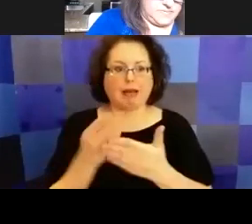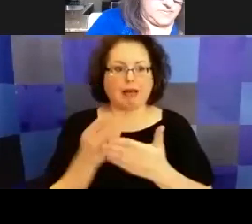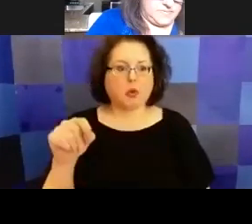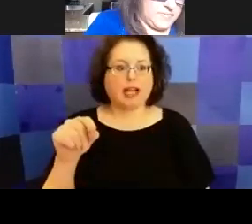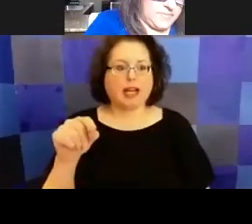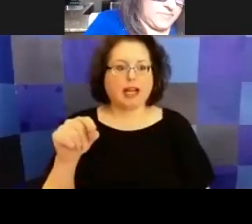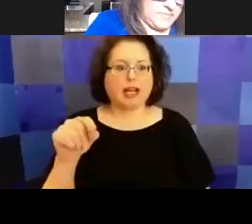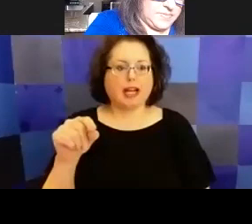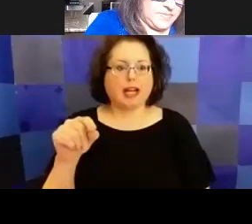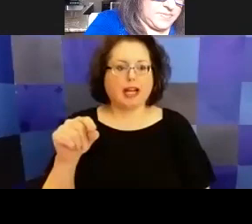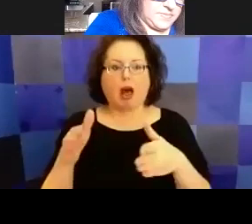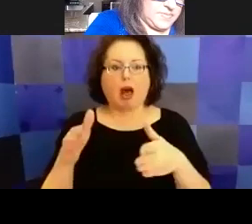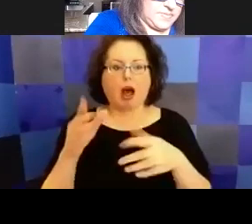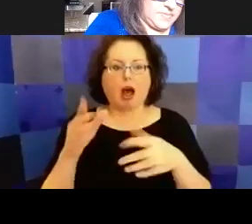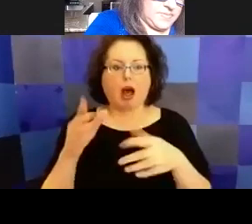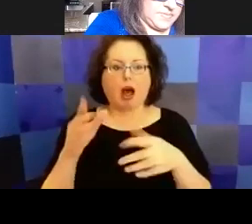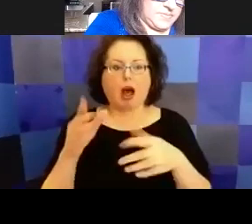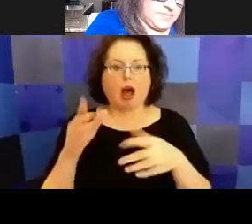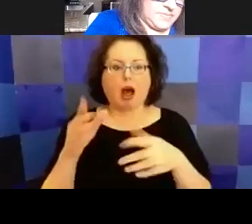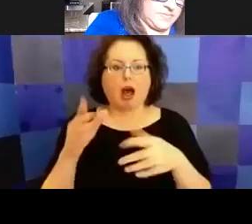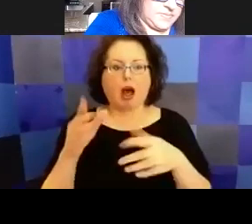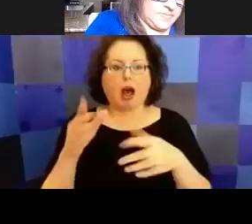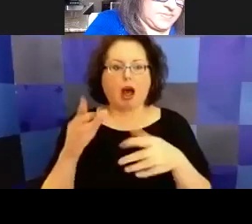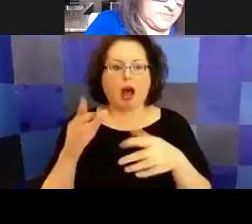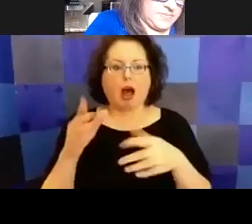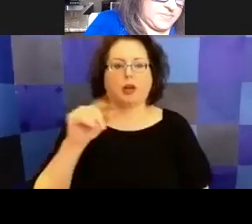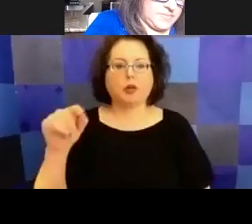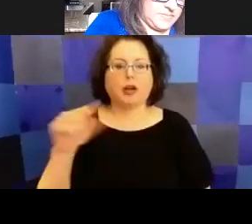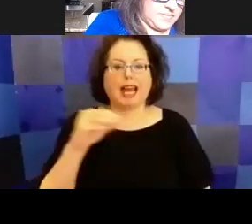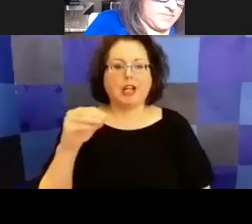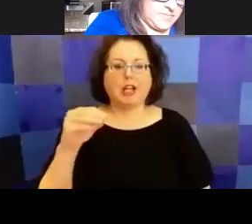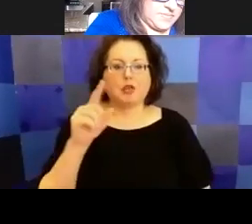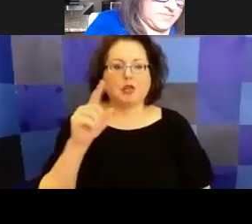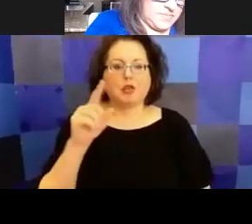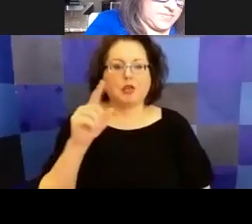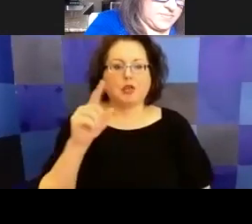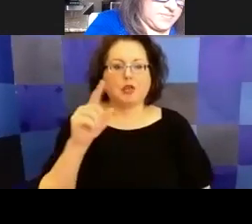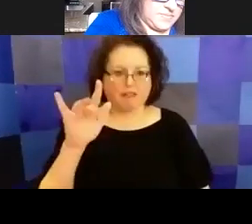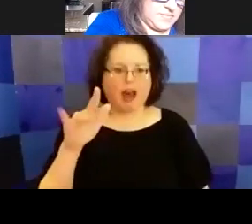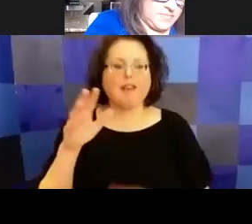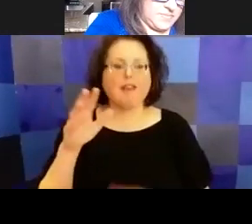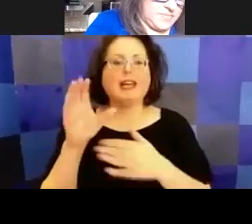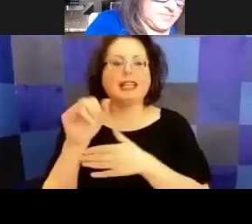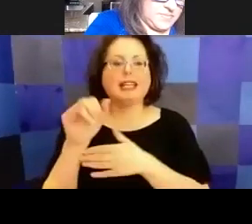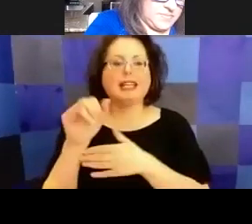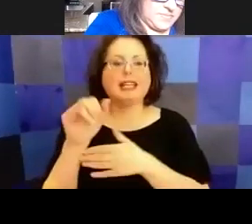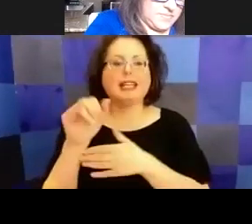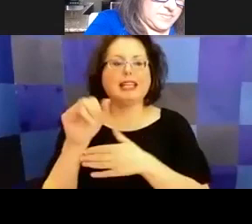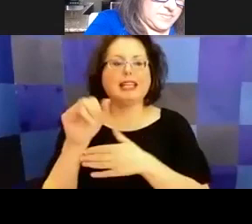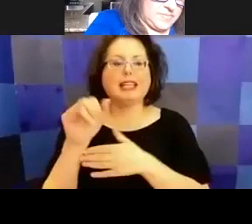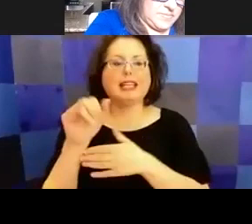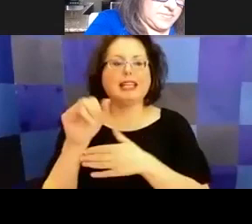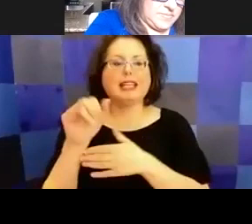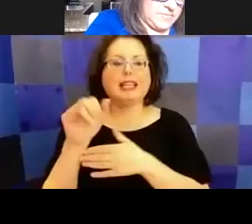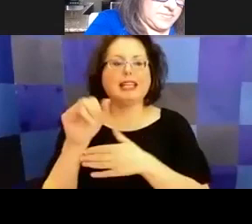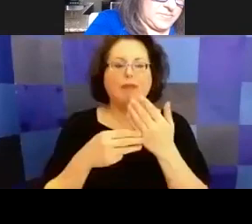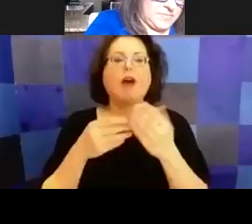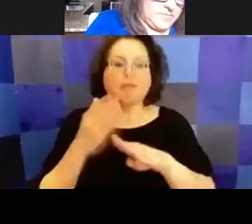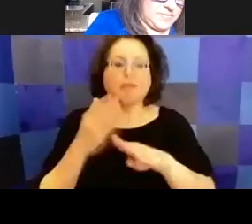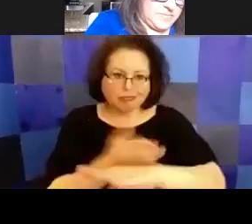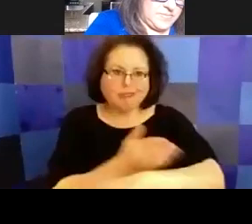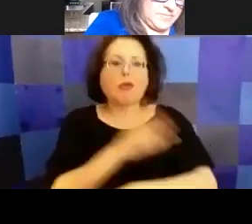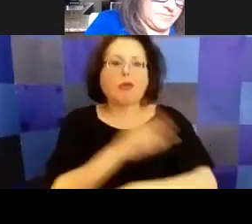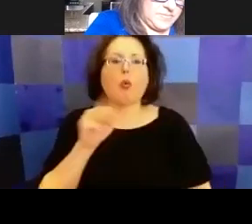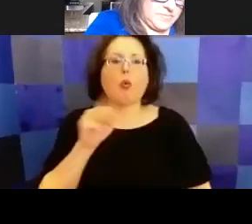Program, 2020 through 2025 Capital Improvement Program by restoring war memorials to